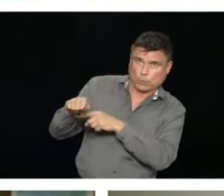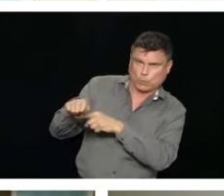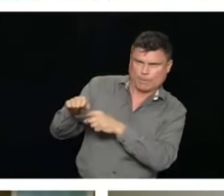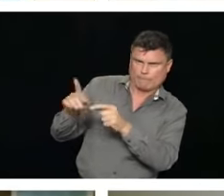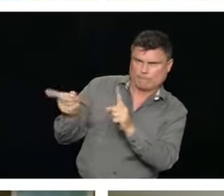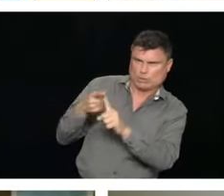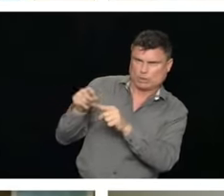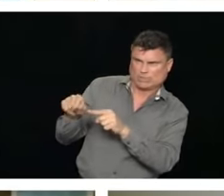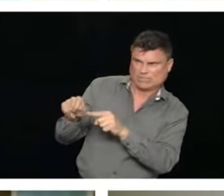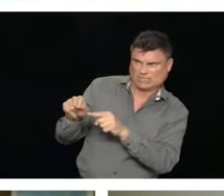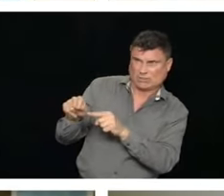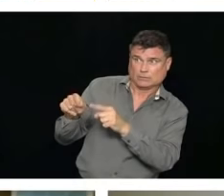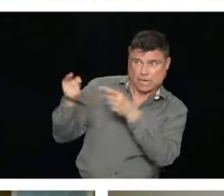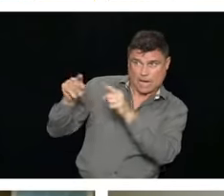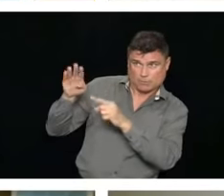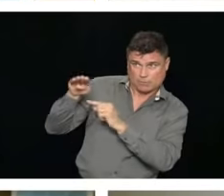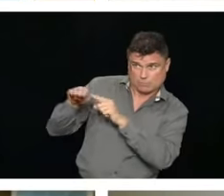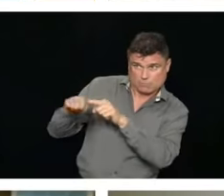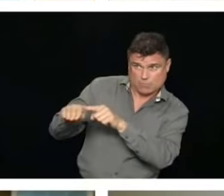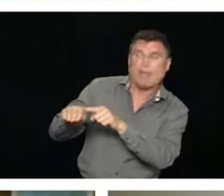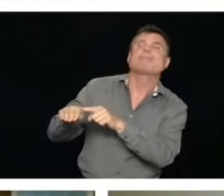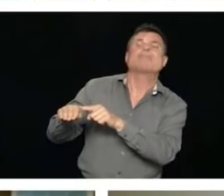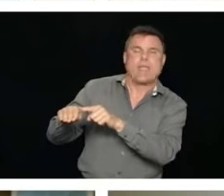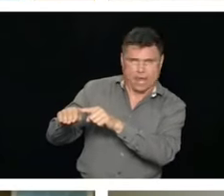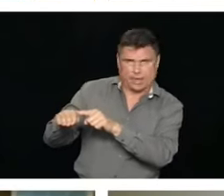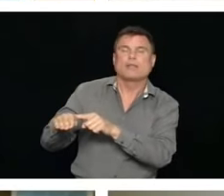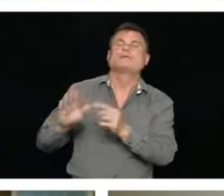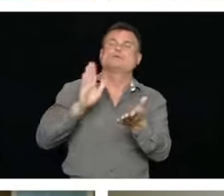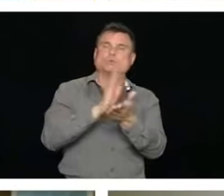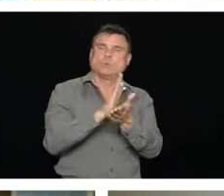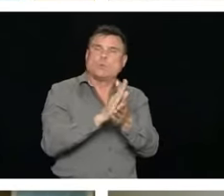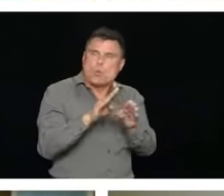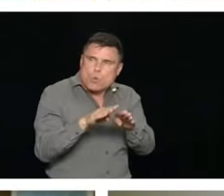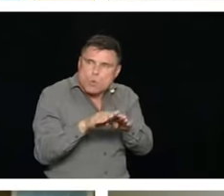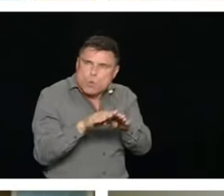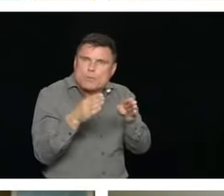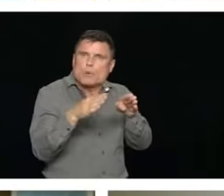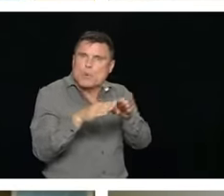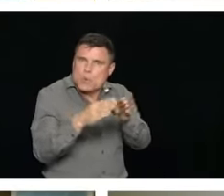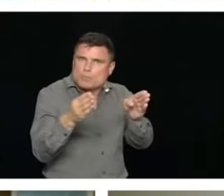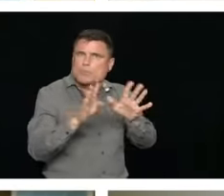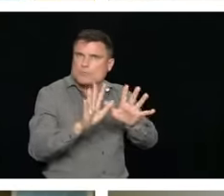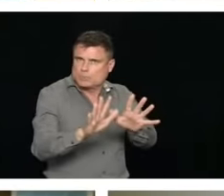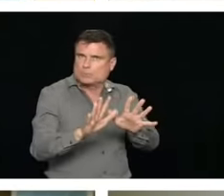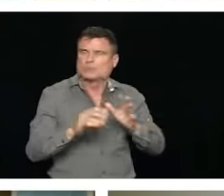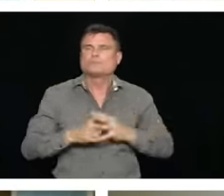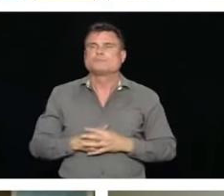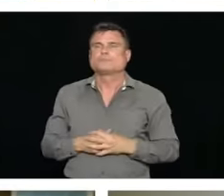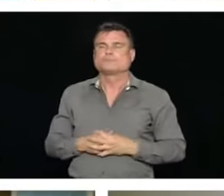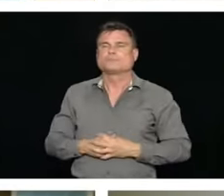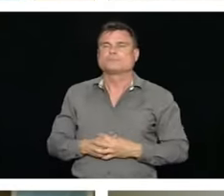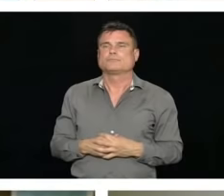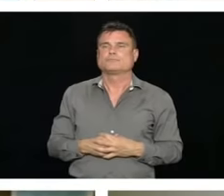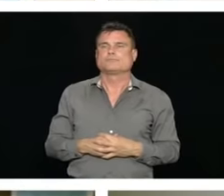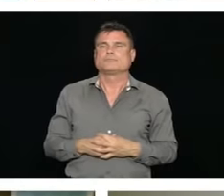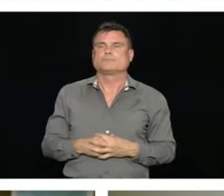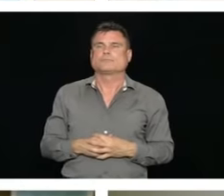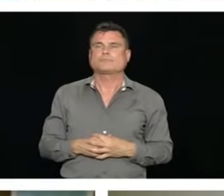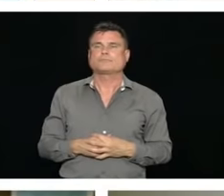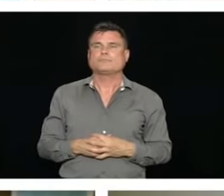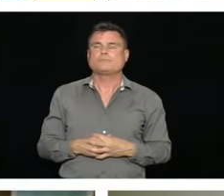spread had decreased significantly and basically to a level now where we can say that it has